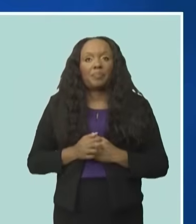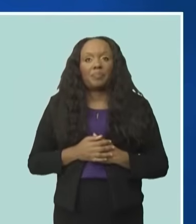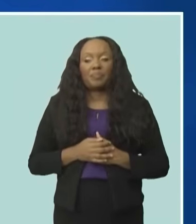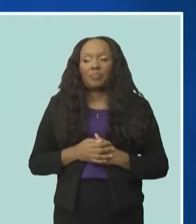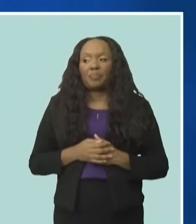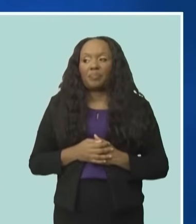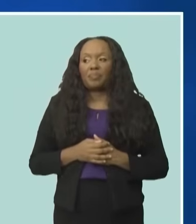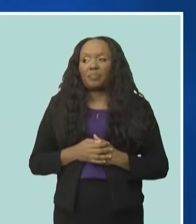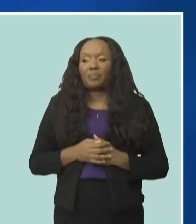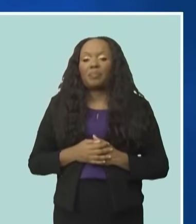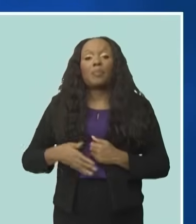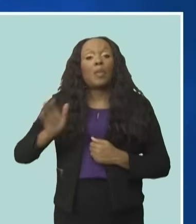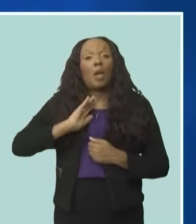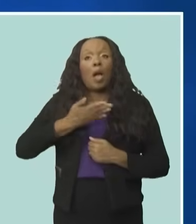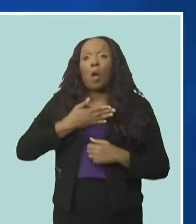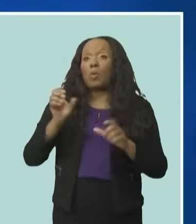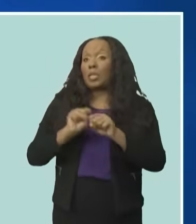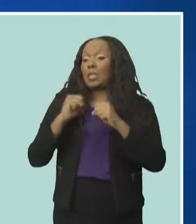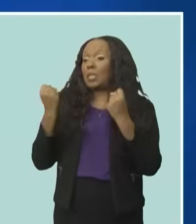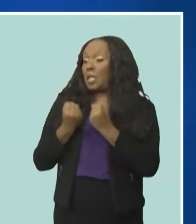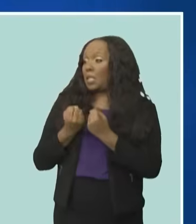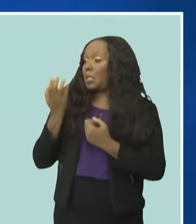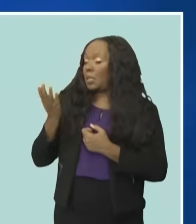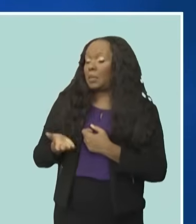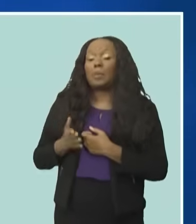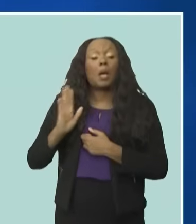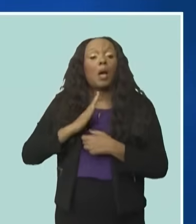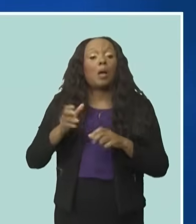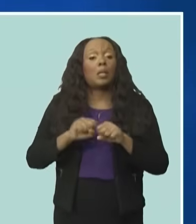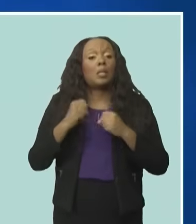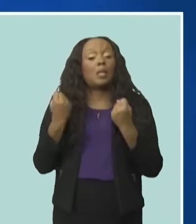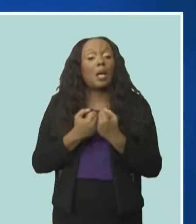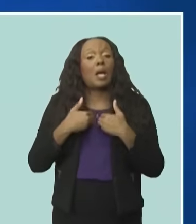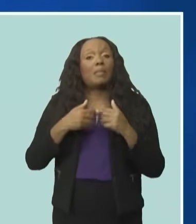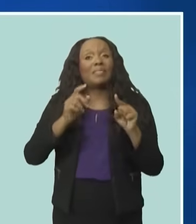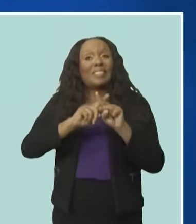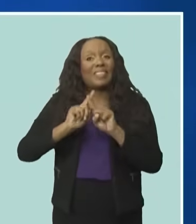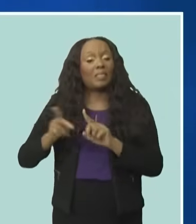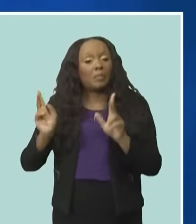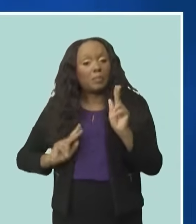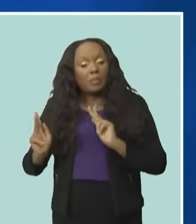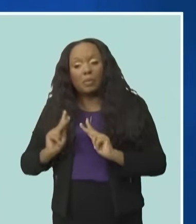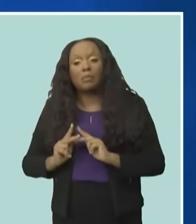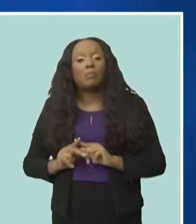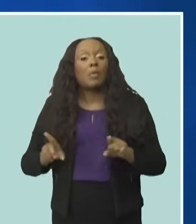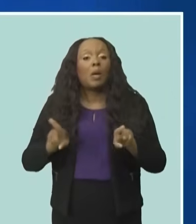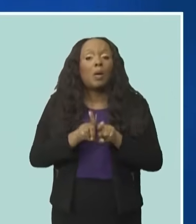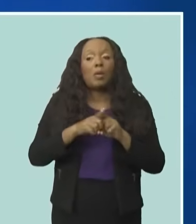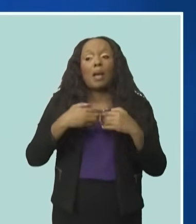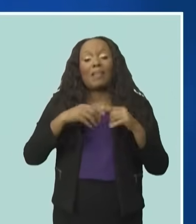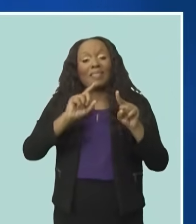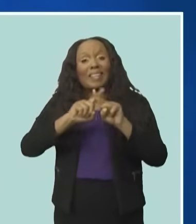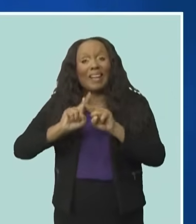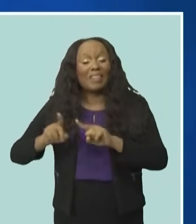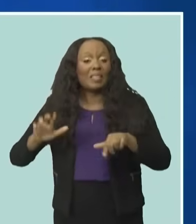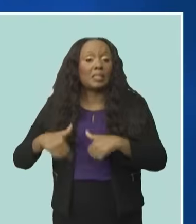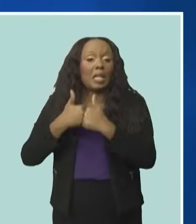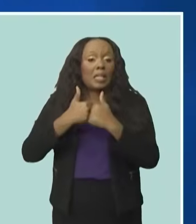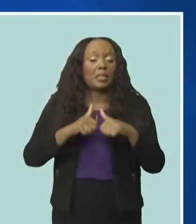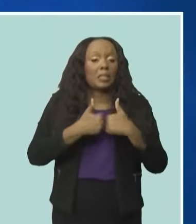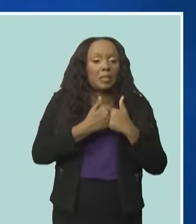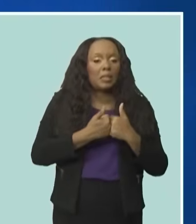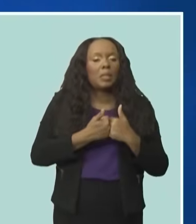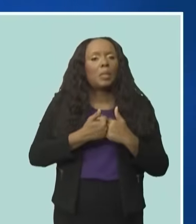made up of different opportunities, but equally they're made up of different challenges. And those challenges require all of us as an ecosystem to hold